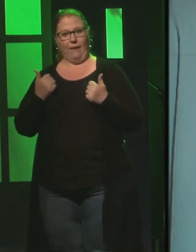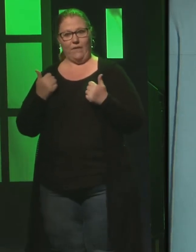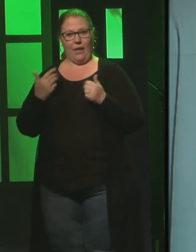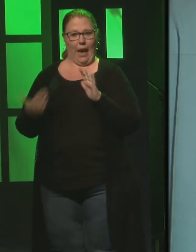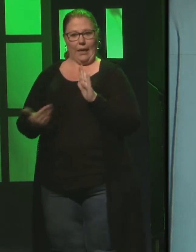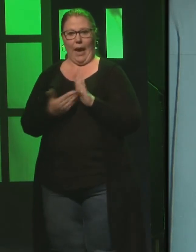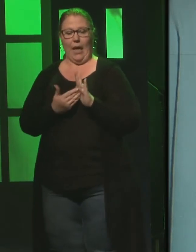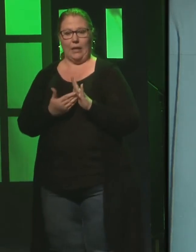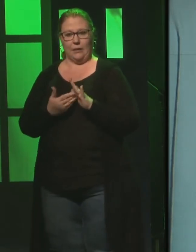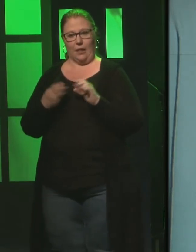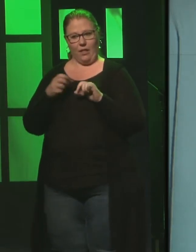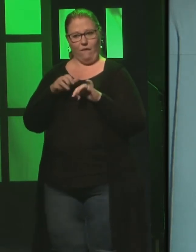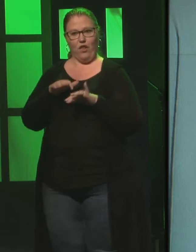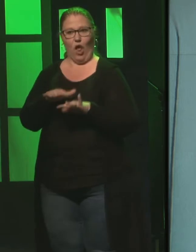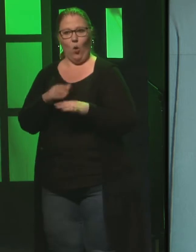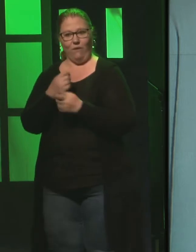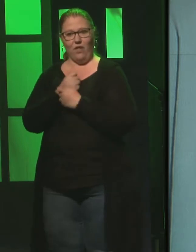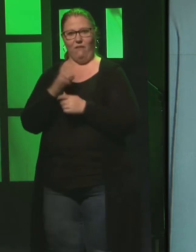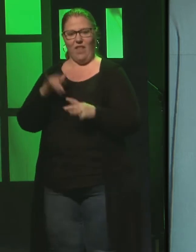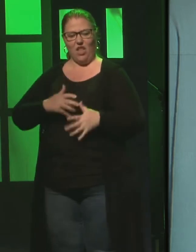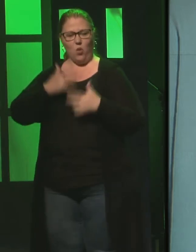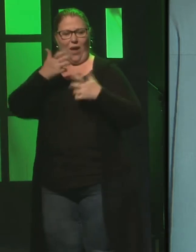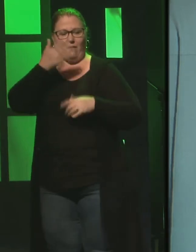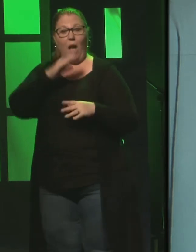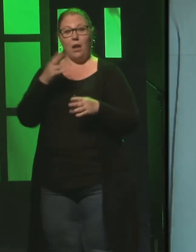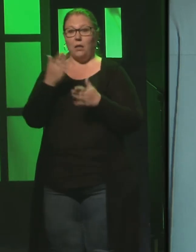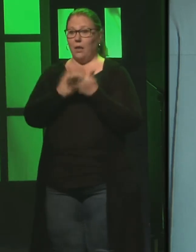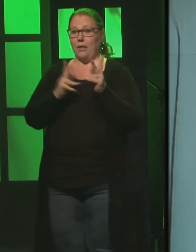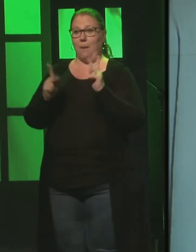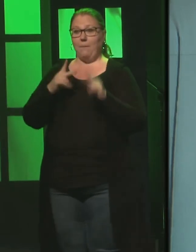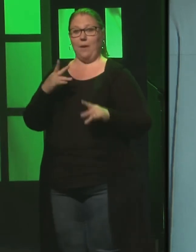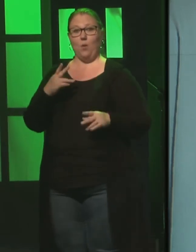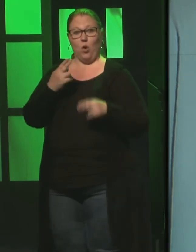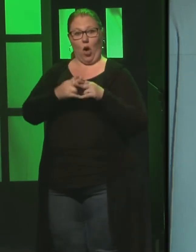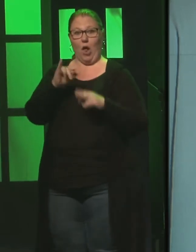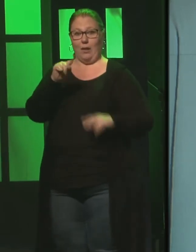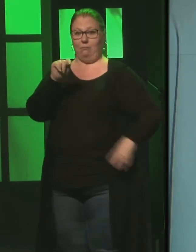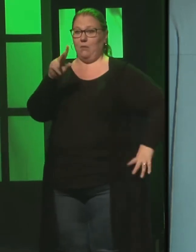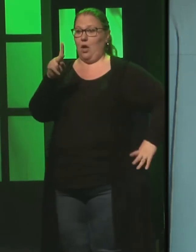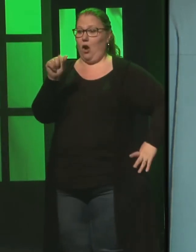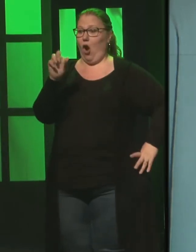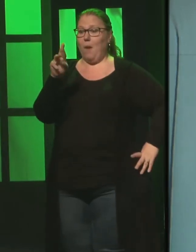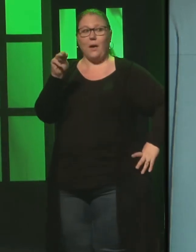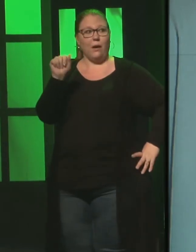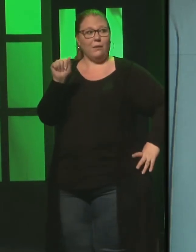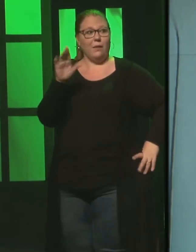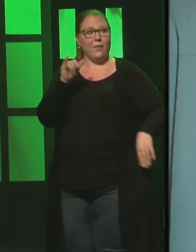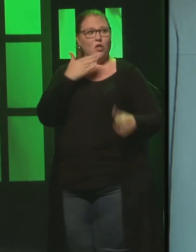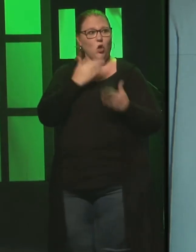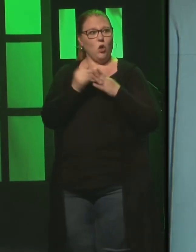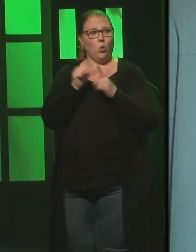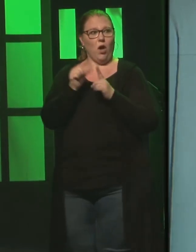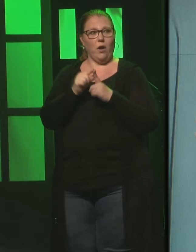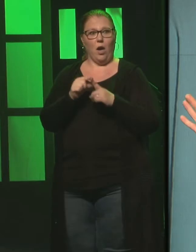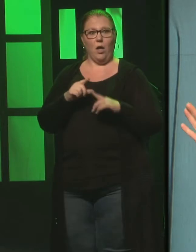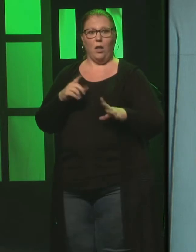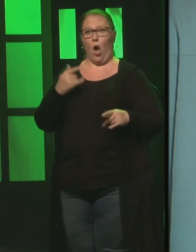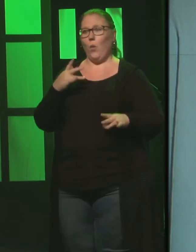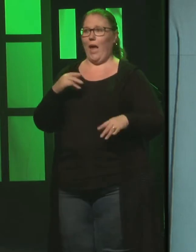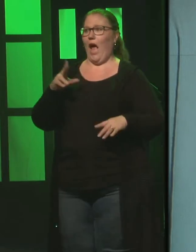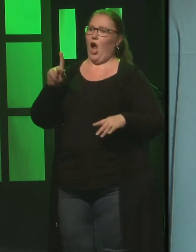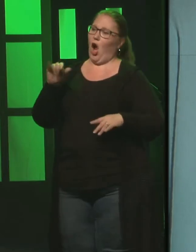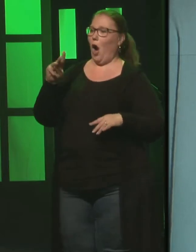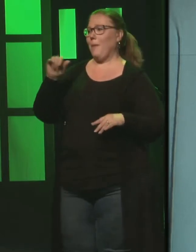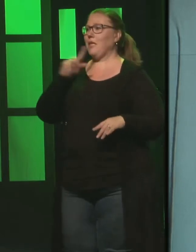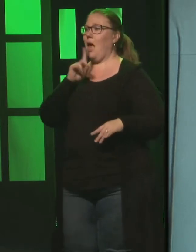against the flow of love is kind of the wrath of God. Some call it karma. Y'all like karma? Is that a good word? That's a good word. Karma is everybody's like, oh yeah, well, we're not going to say that, but